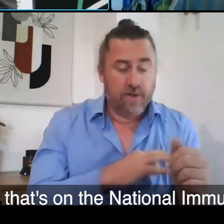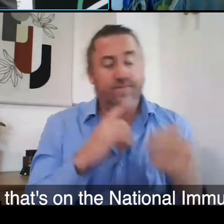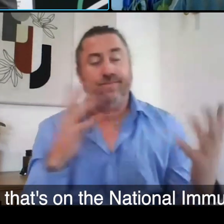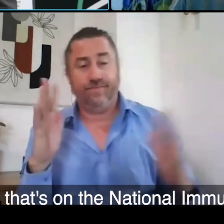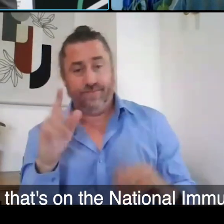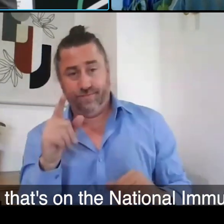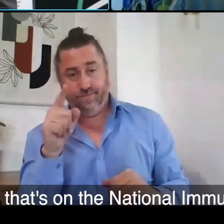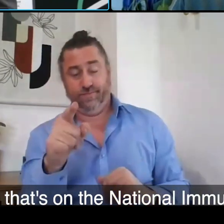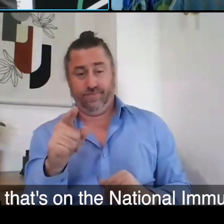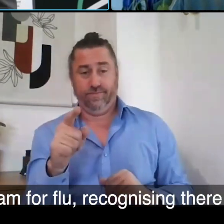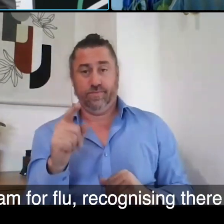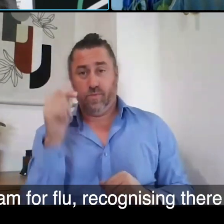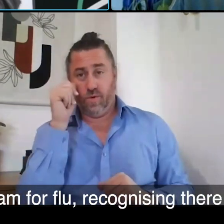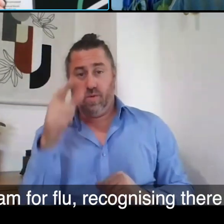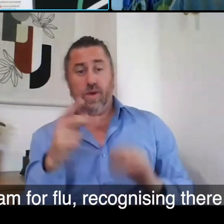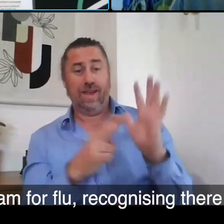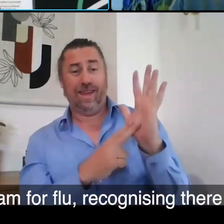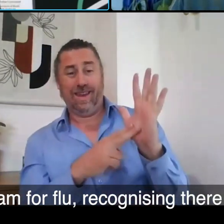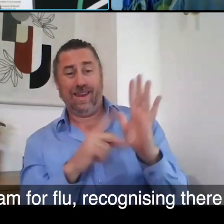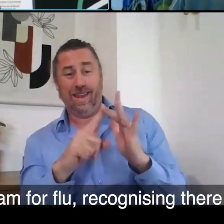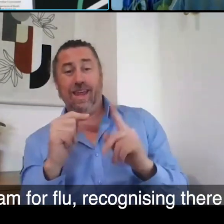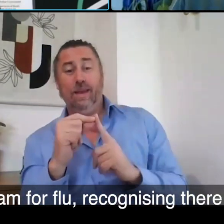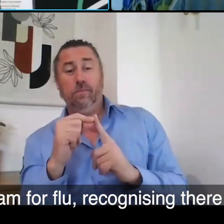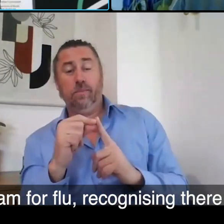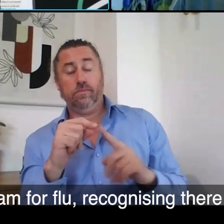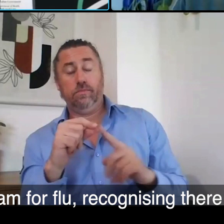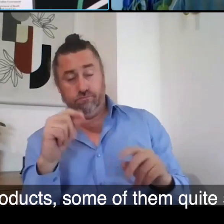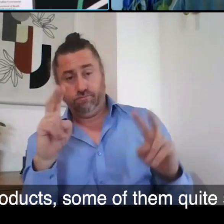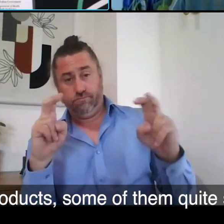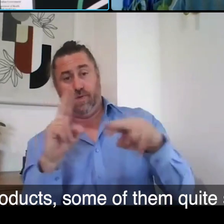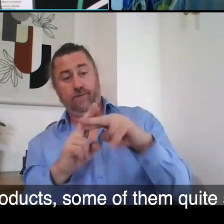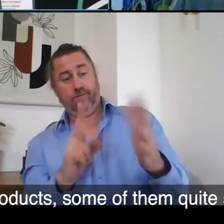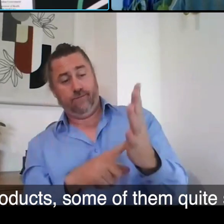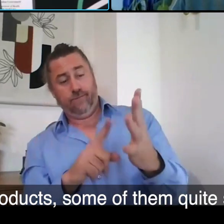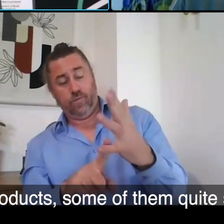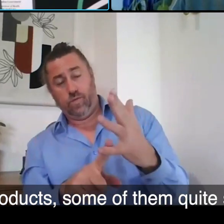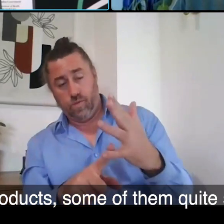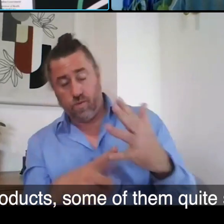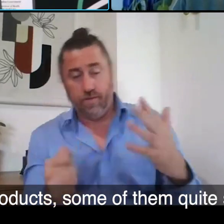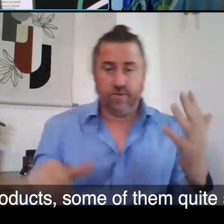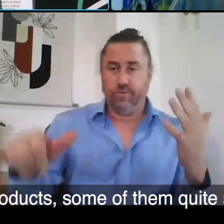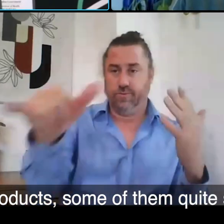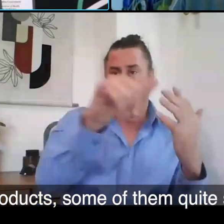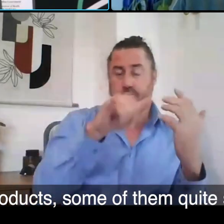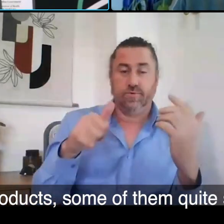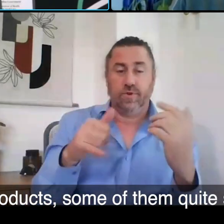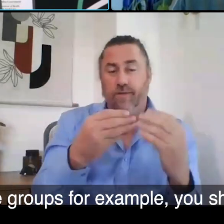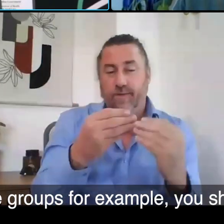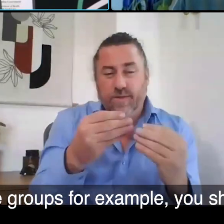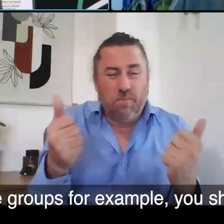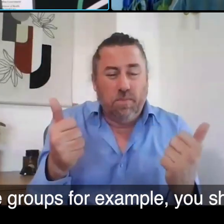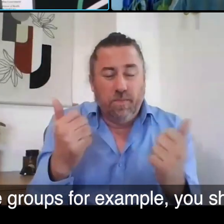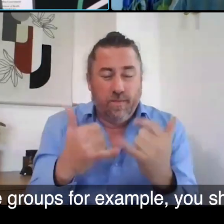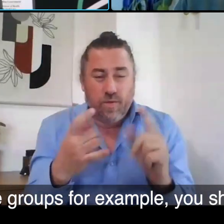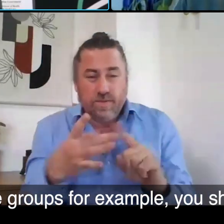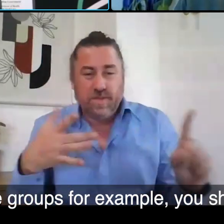on the National Immunisation Program for flu, recognising there are a range of products, some of them quite specific for